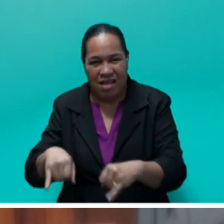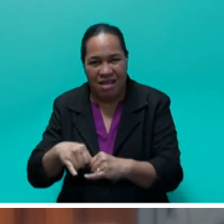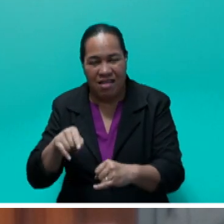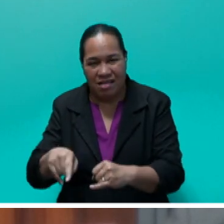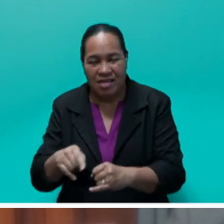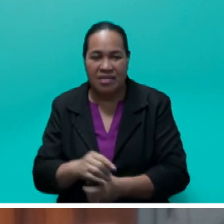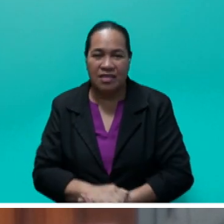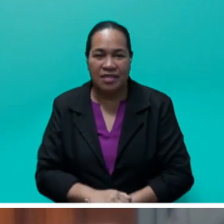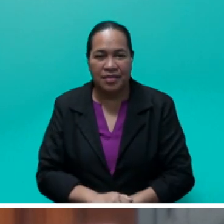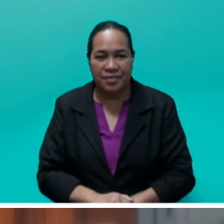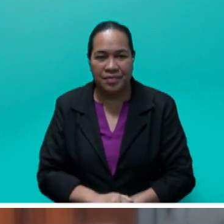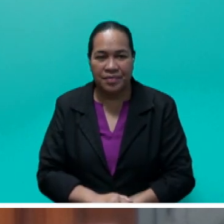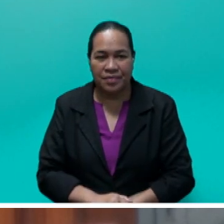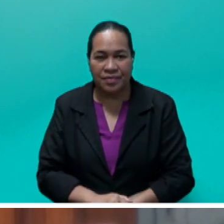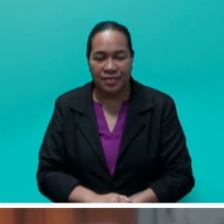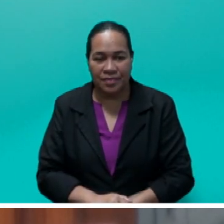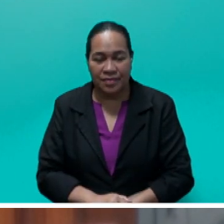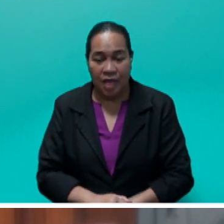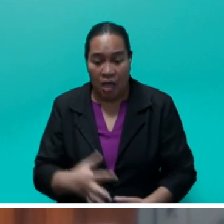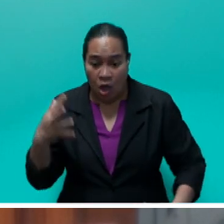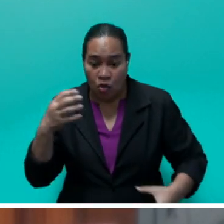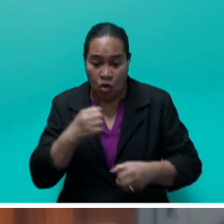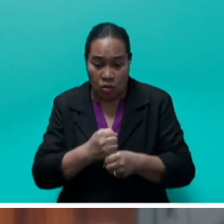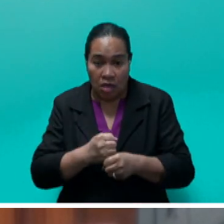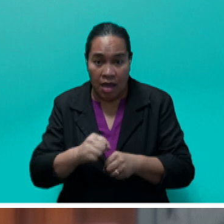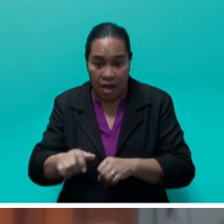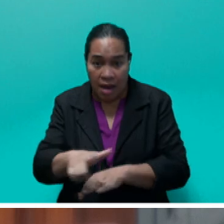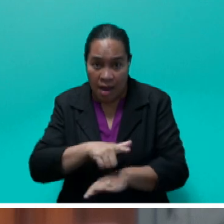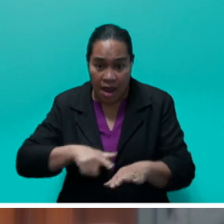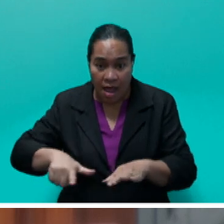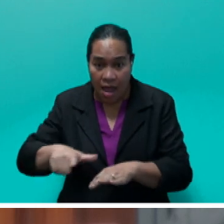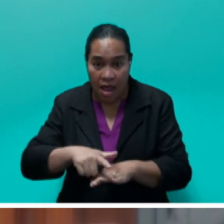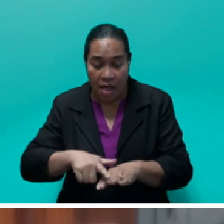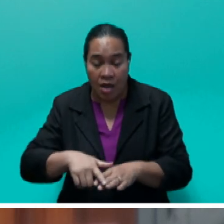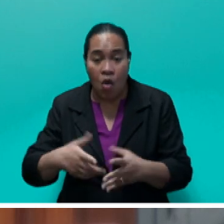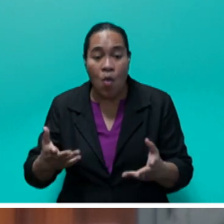Mr. Speaker, sir, the total area of pine to be harvested in Moani,